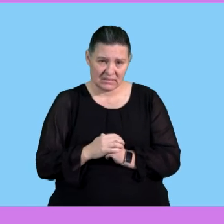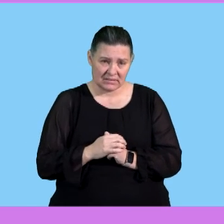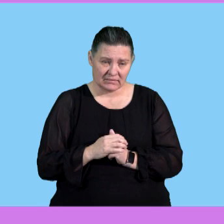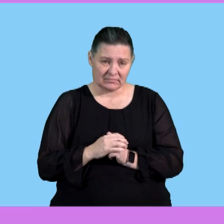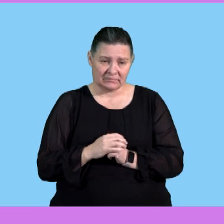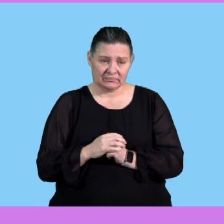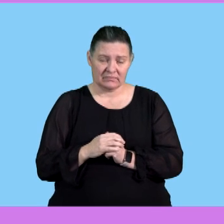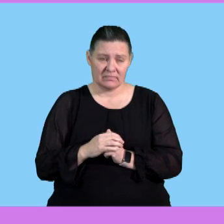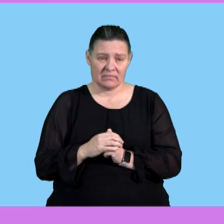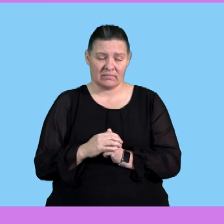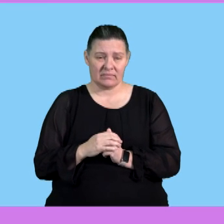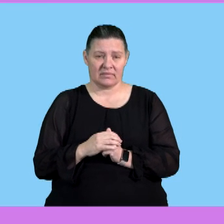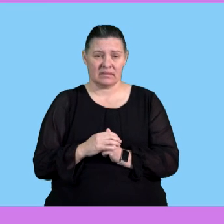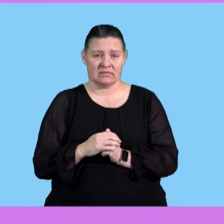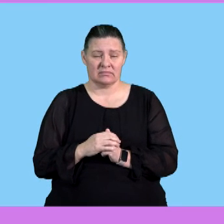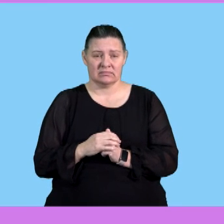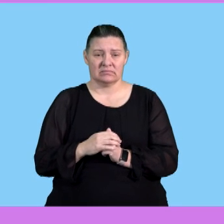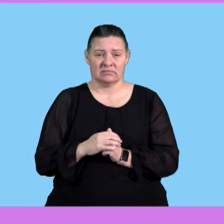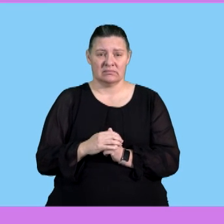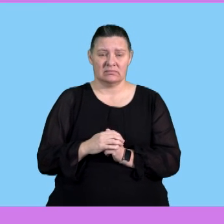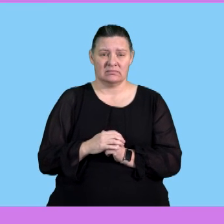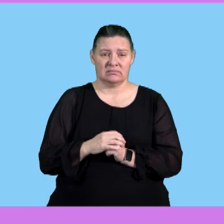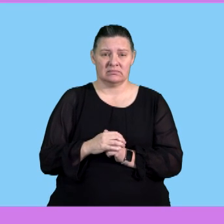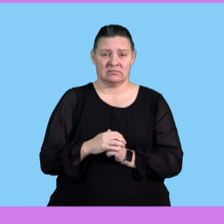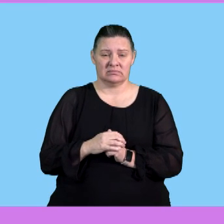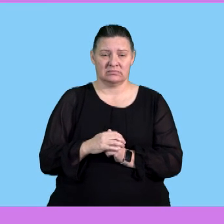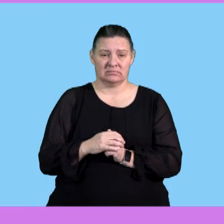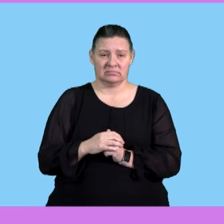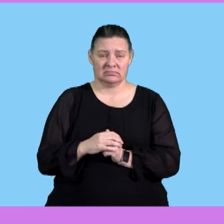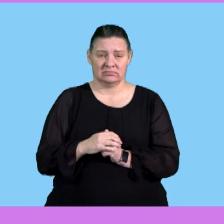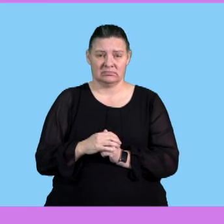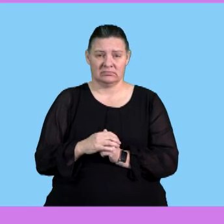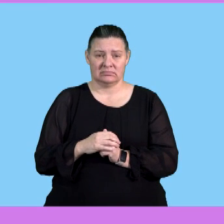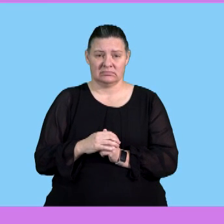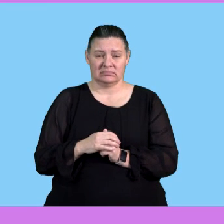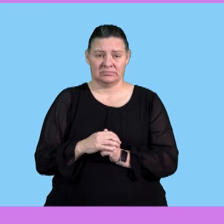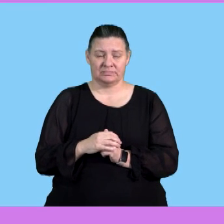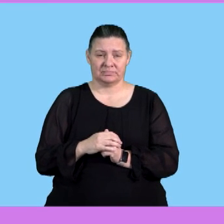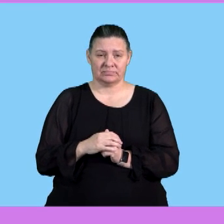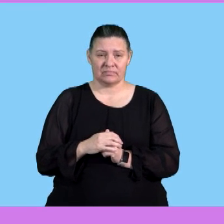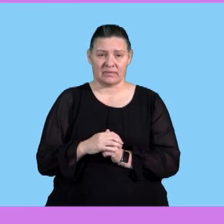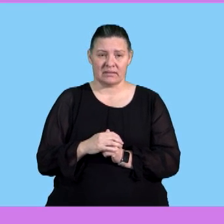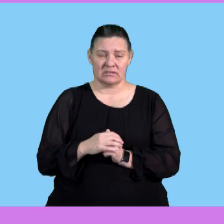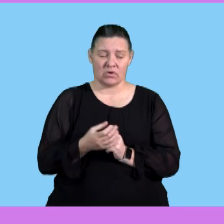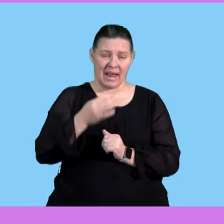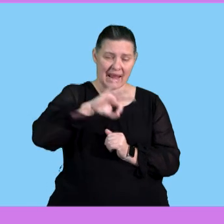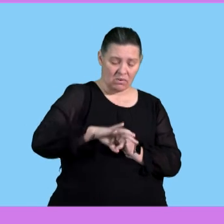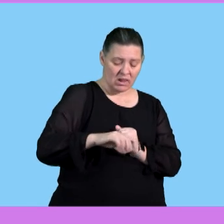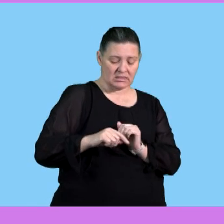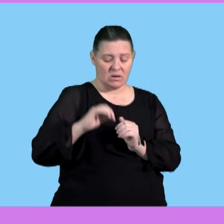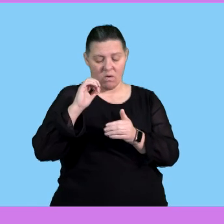3,750. So if it's a profit or a loss, we need to calculate it. Profit or loss equals